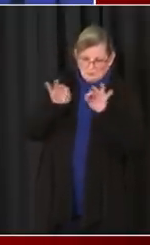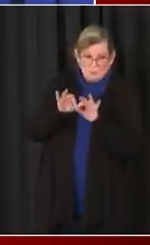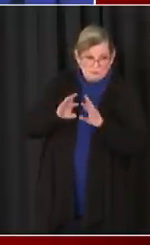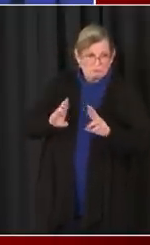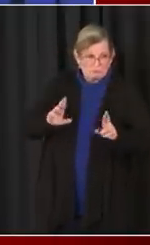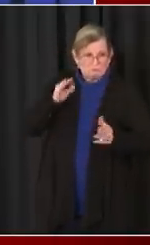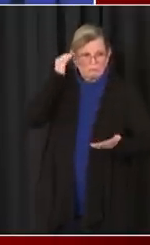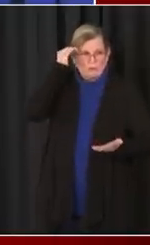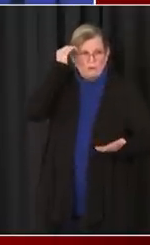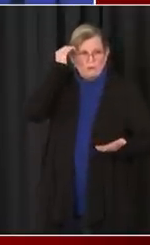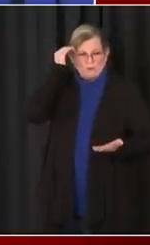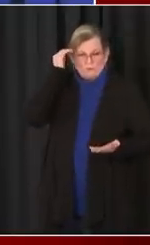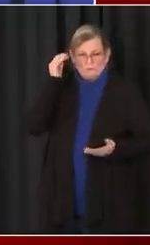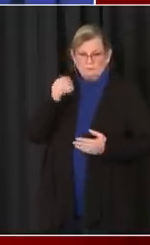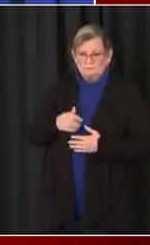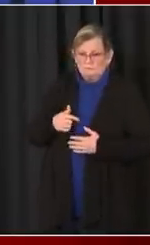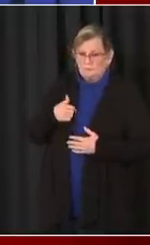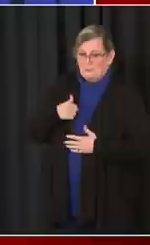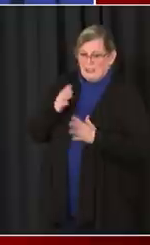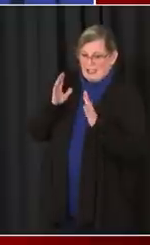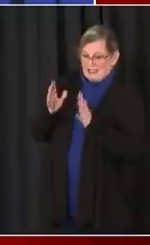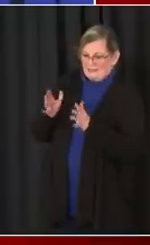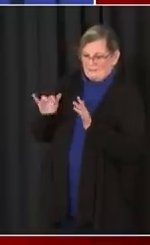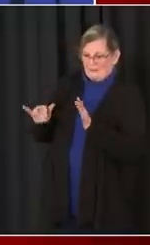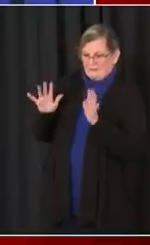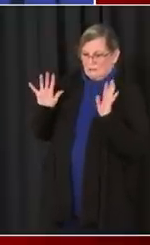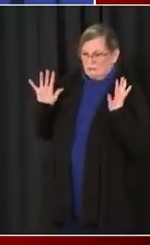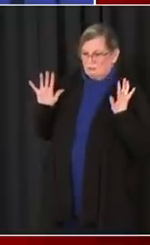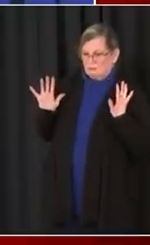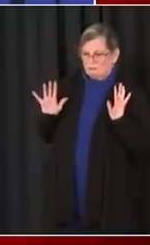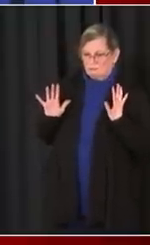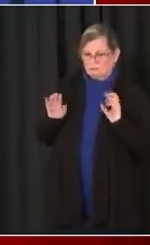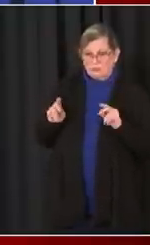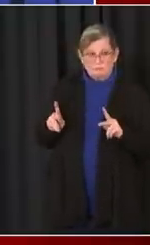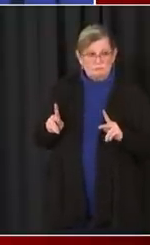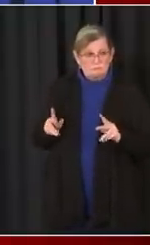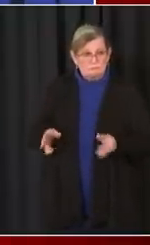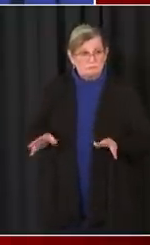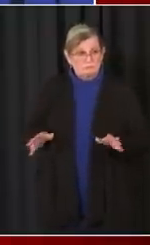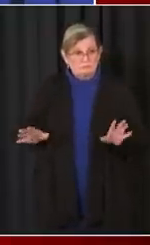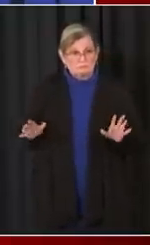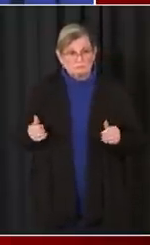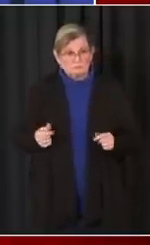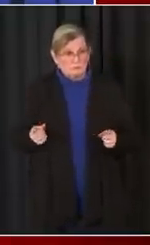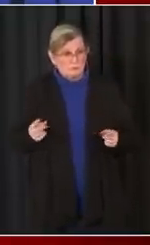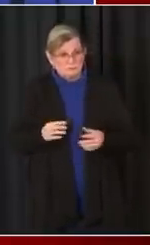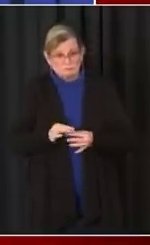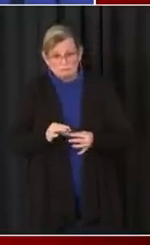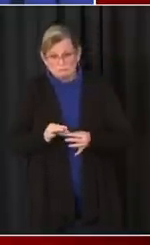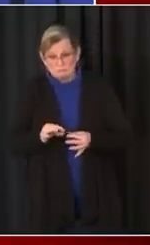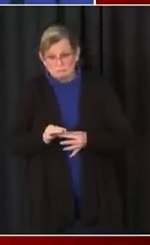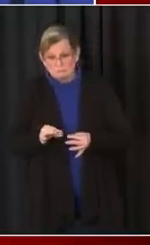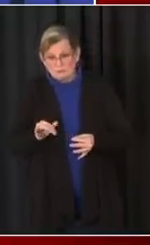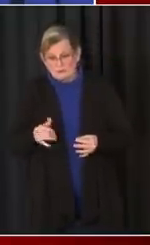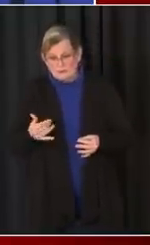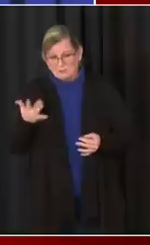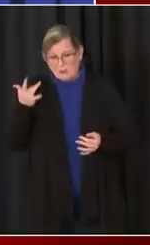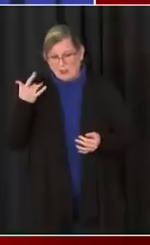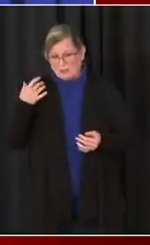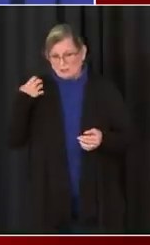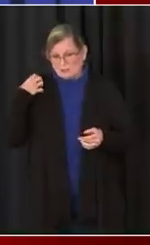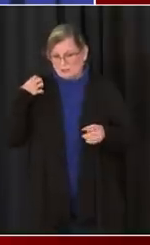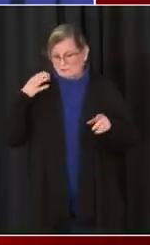So I'll leave it right there. And that was why Chief Conte